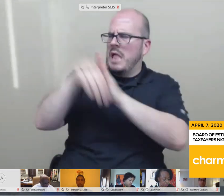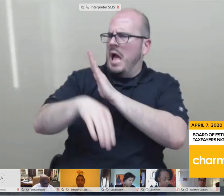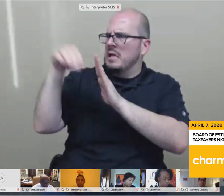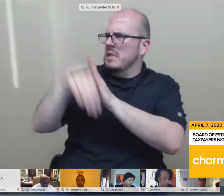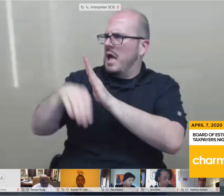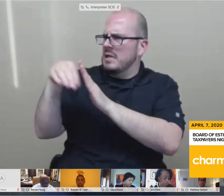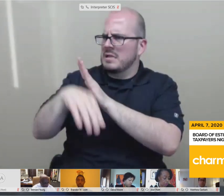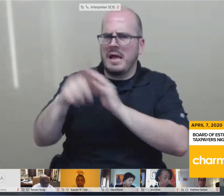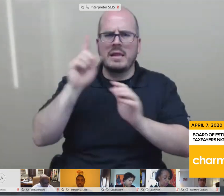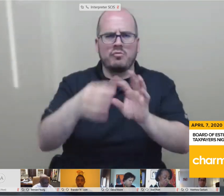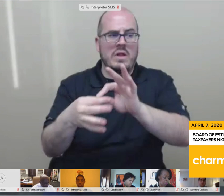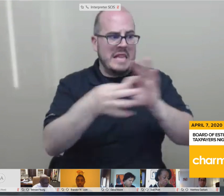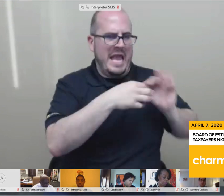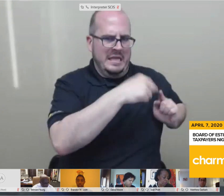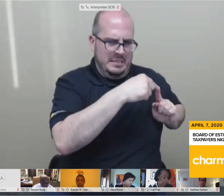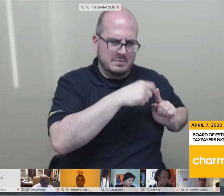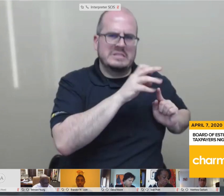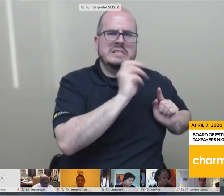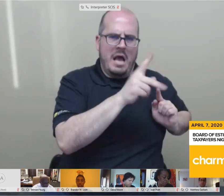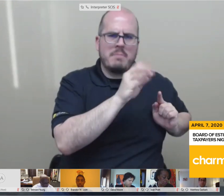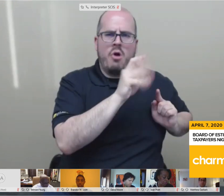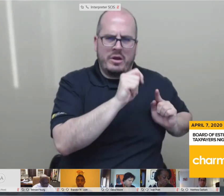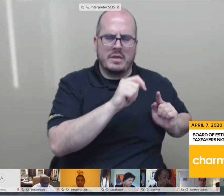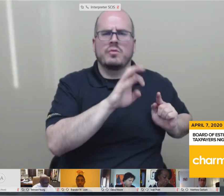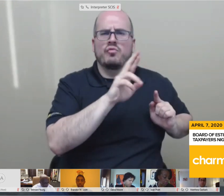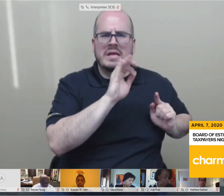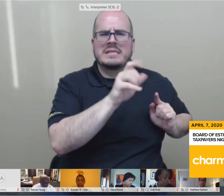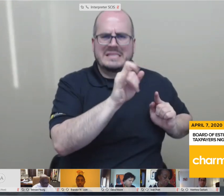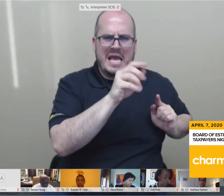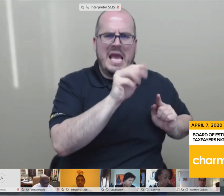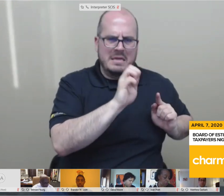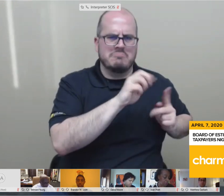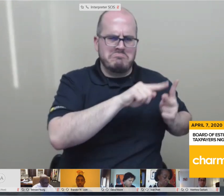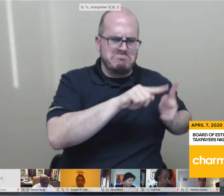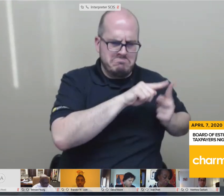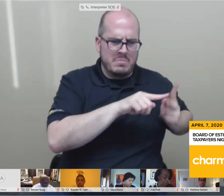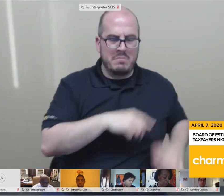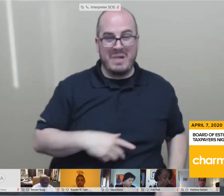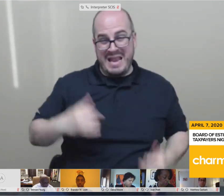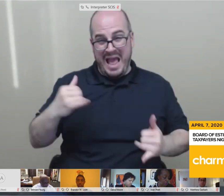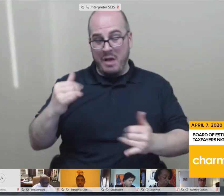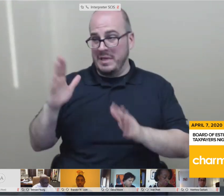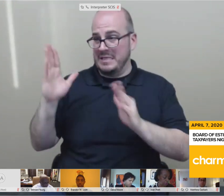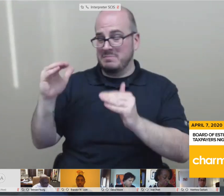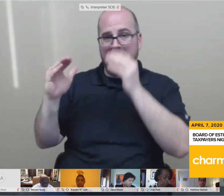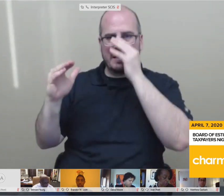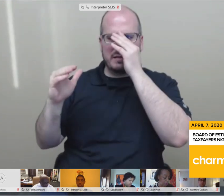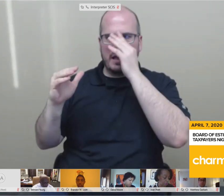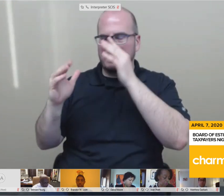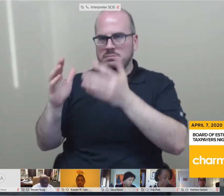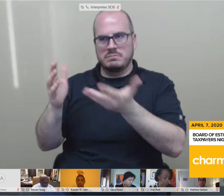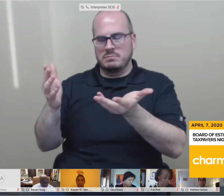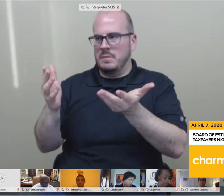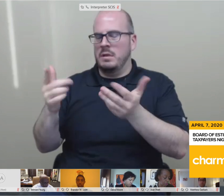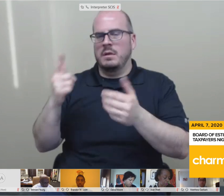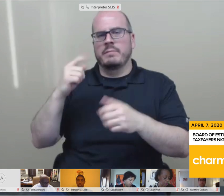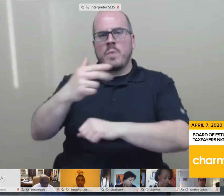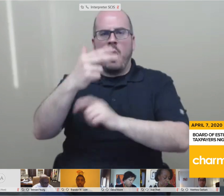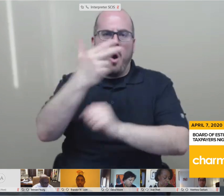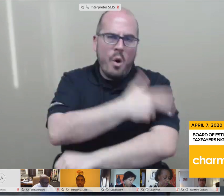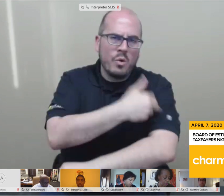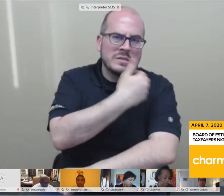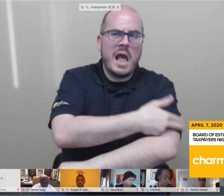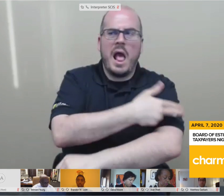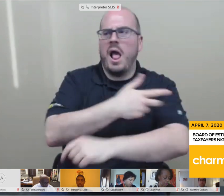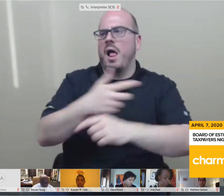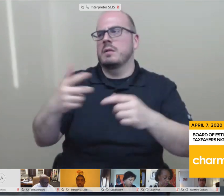Here, we've had, really through the rest of this fiscal year, we expect that whole segments of the economy, those things like hotel tax, convention